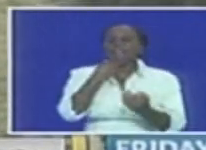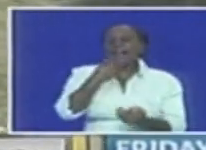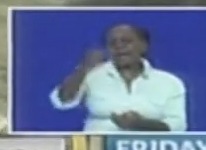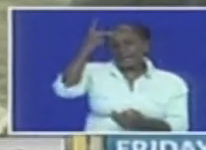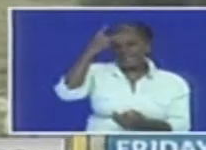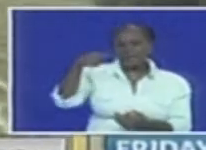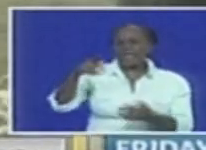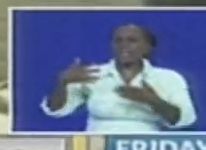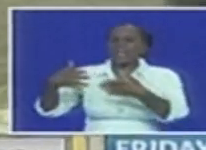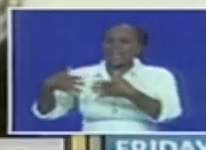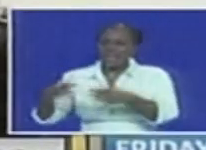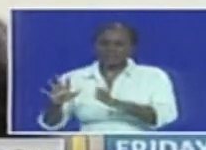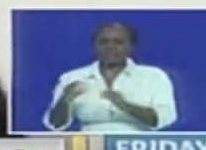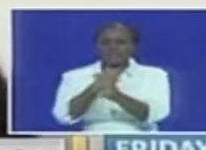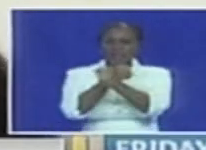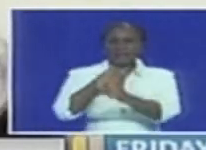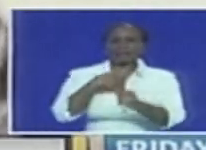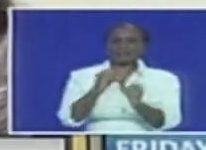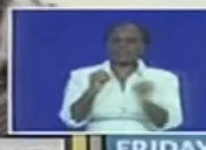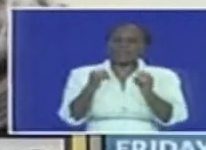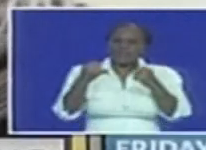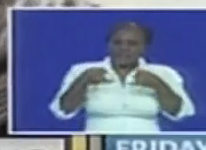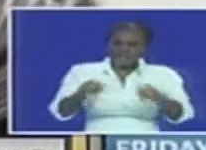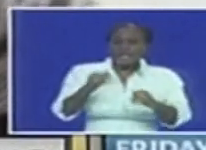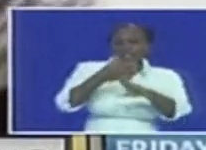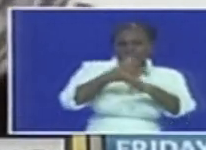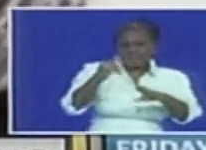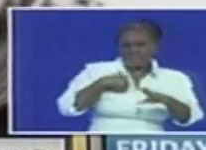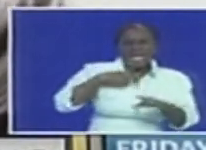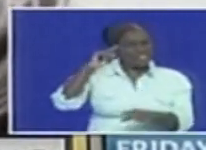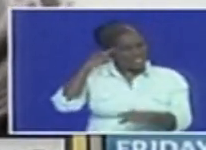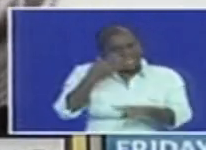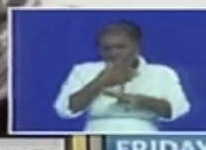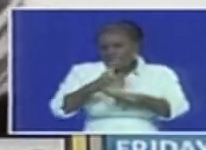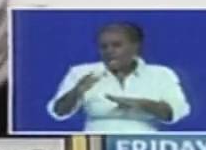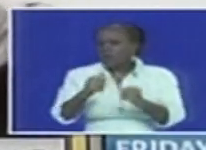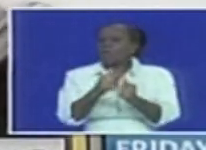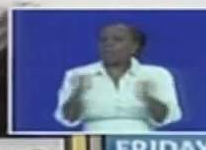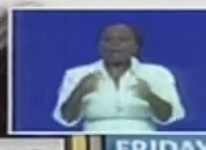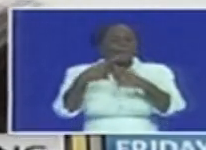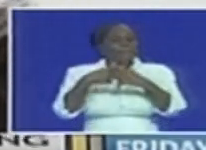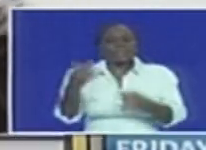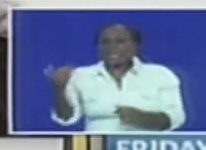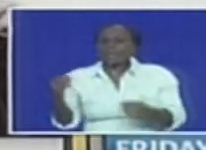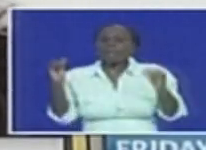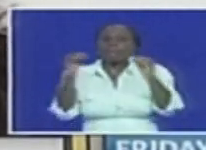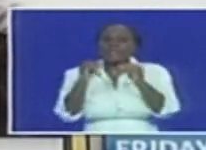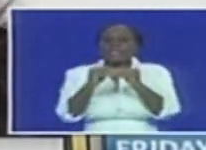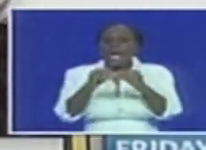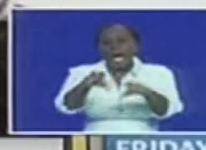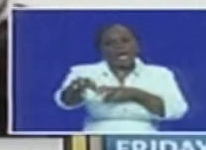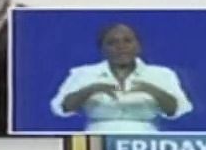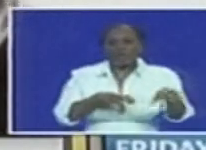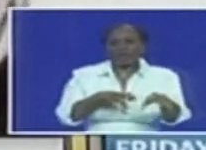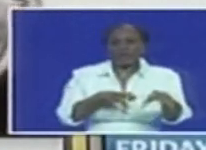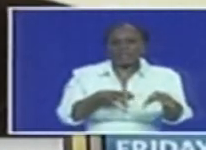have been left defenseless. Tukijaribu kuwatuma nafikiri nimetuma mtoto vizuri, kumbe mtoto anaenda kutana na mnyama